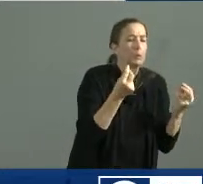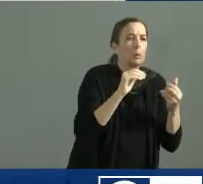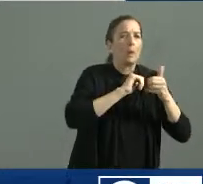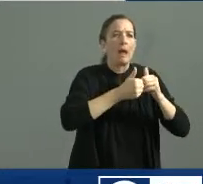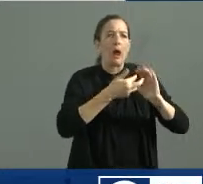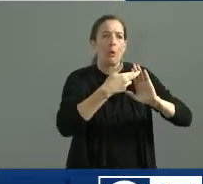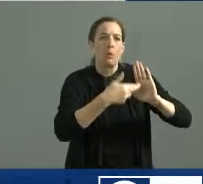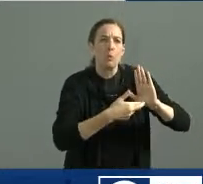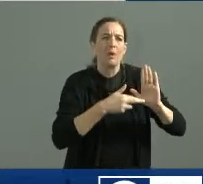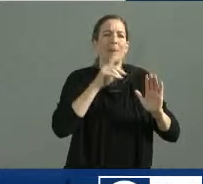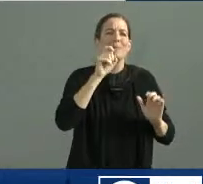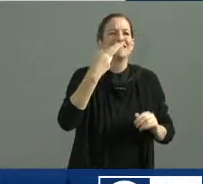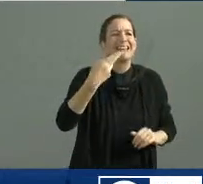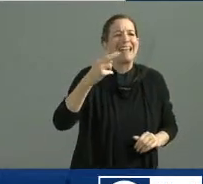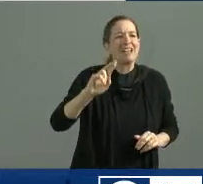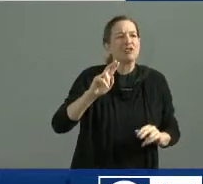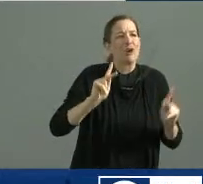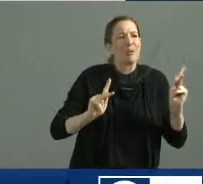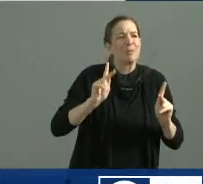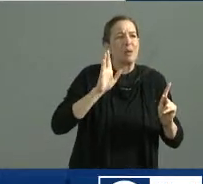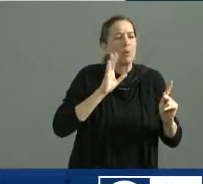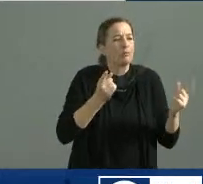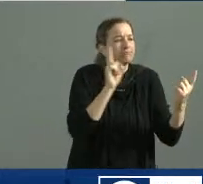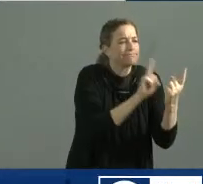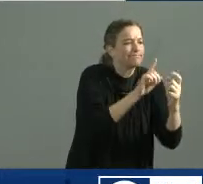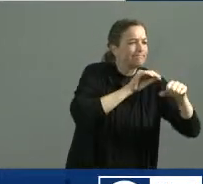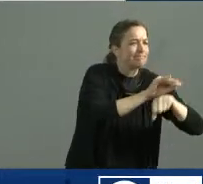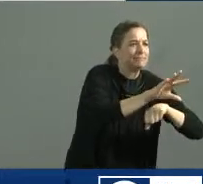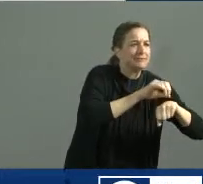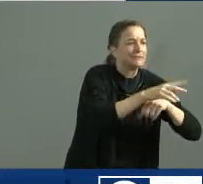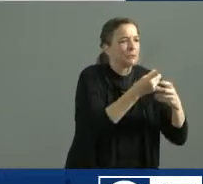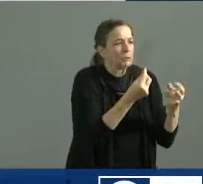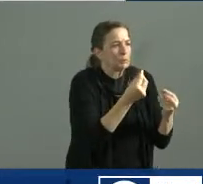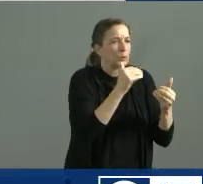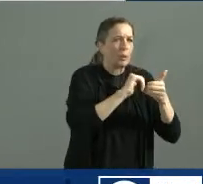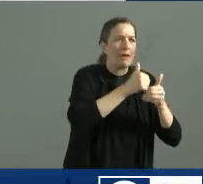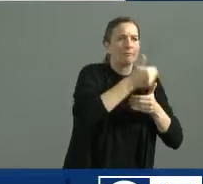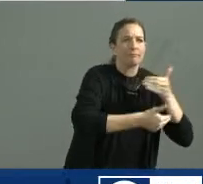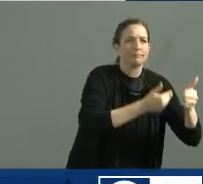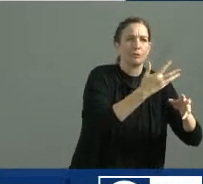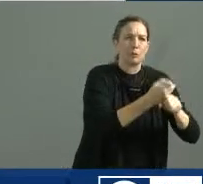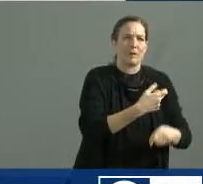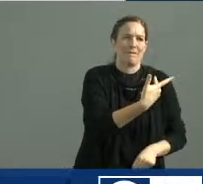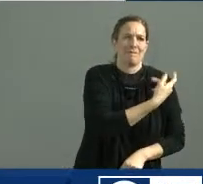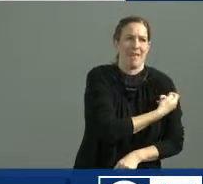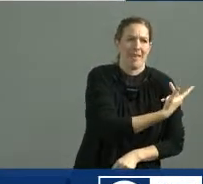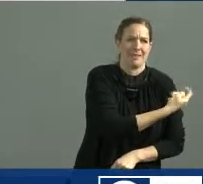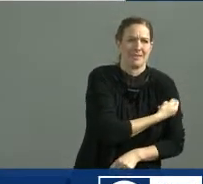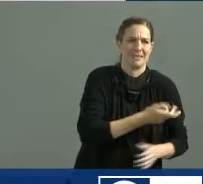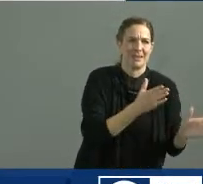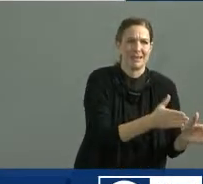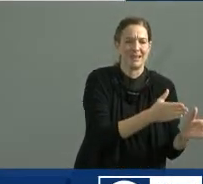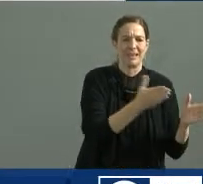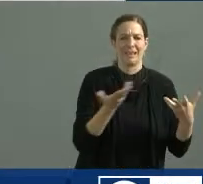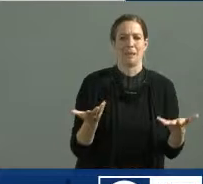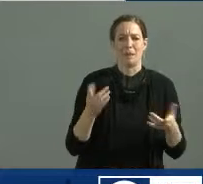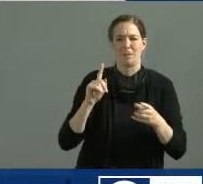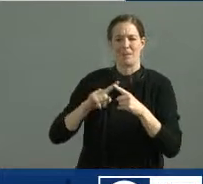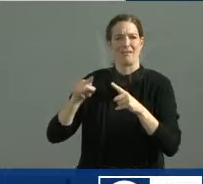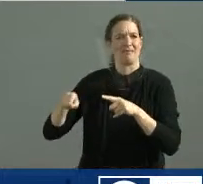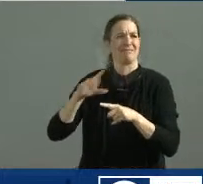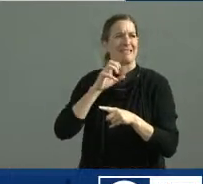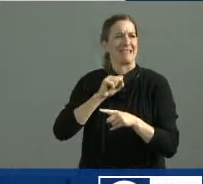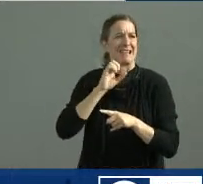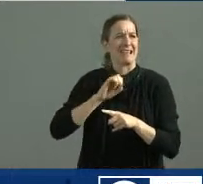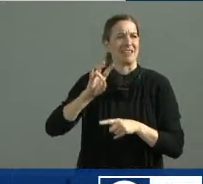people walking them through that process. 75 and older are going to really depend on the state as well as the news media to explain how